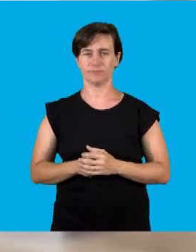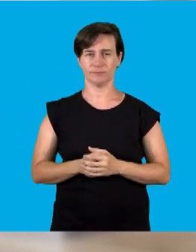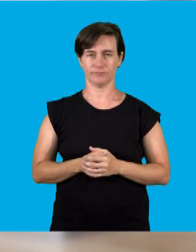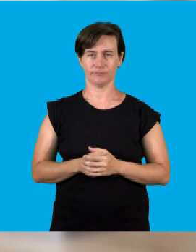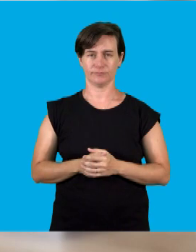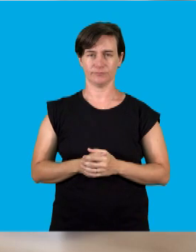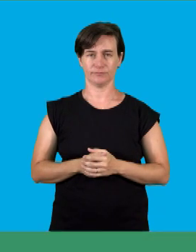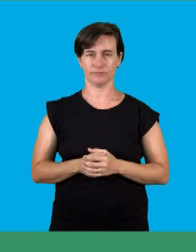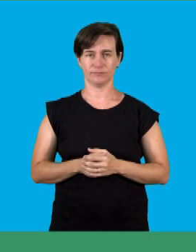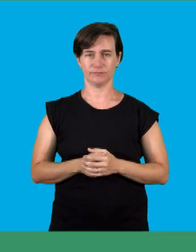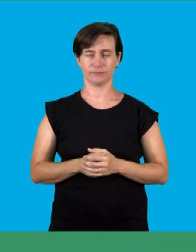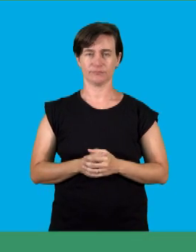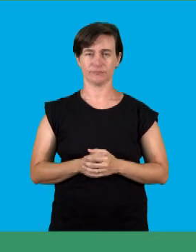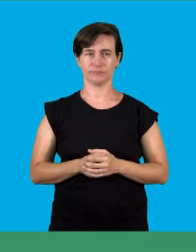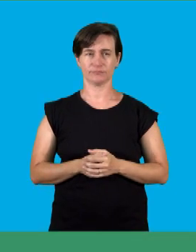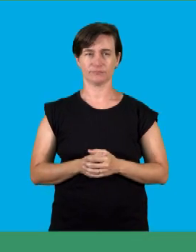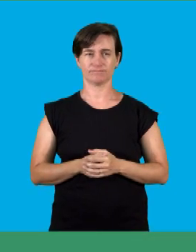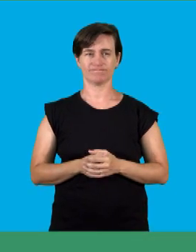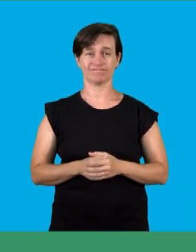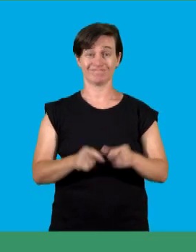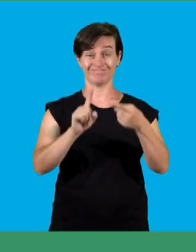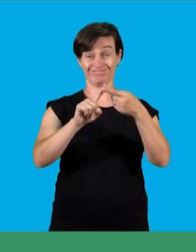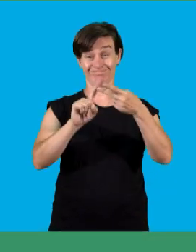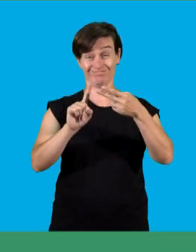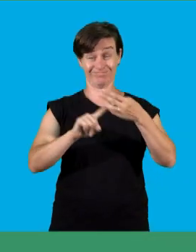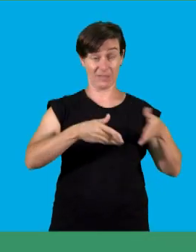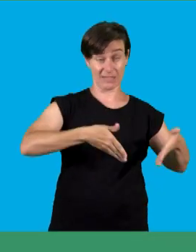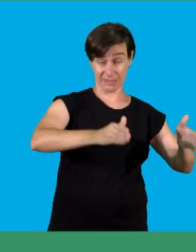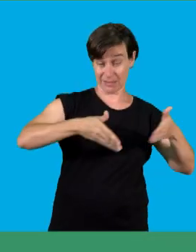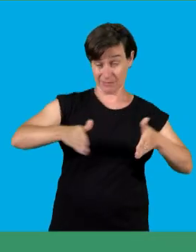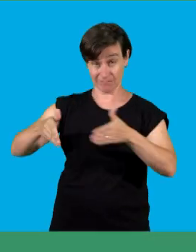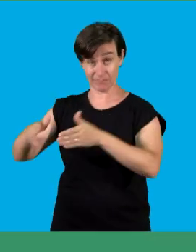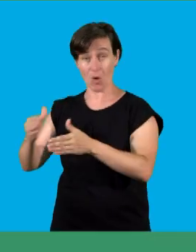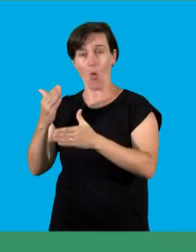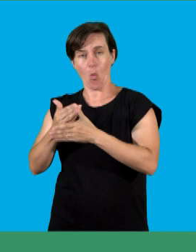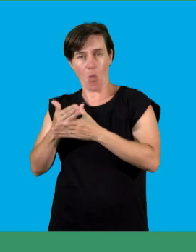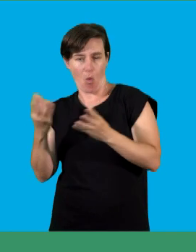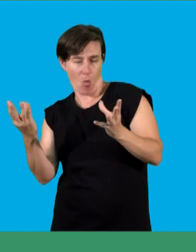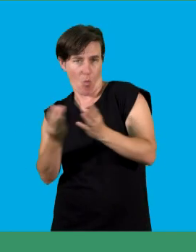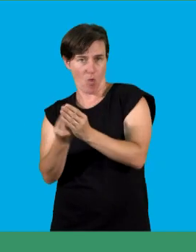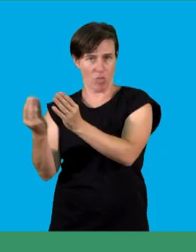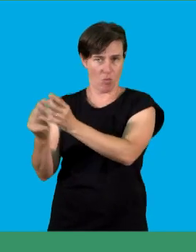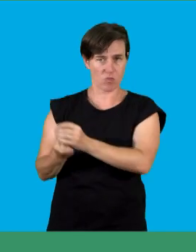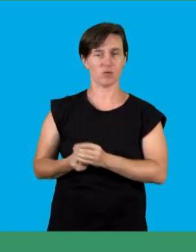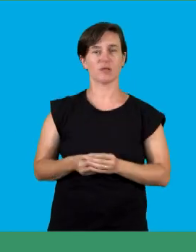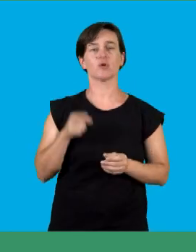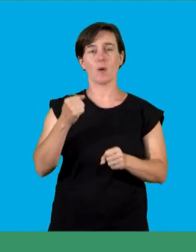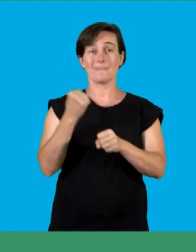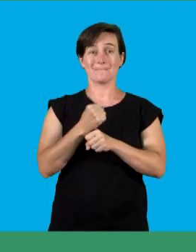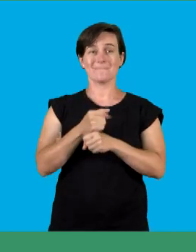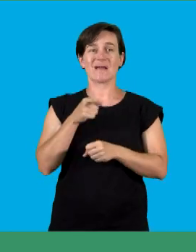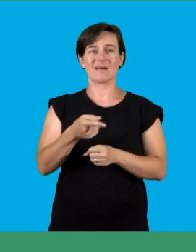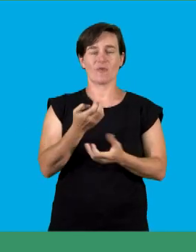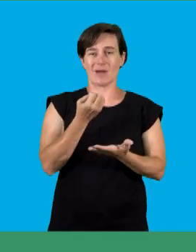particular products. The primary, secondary, and tertiary sectors all work together to create an economic chain